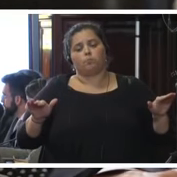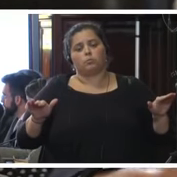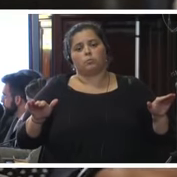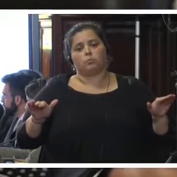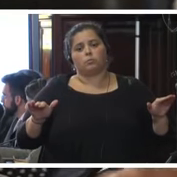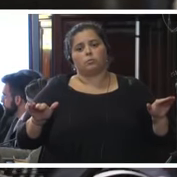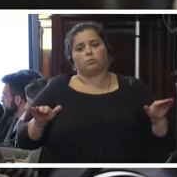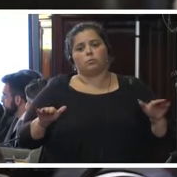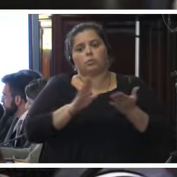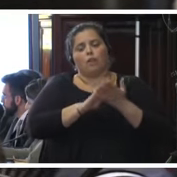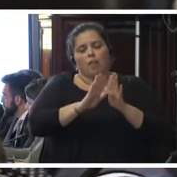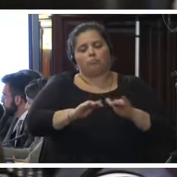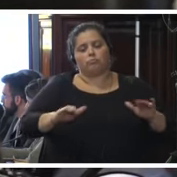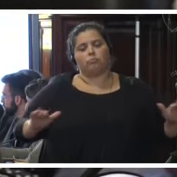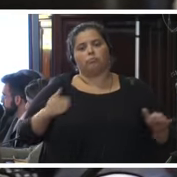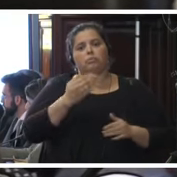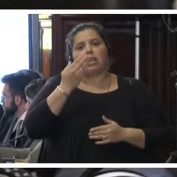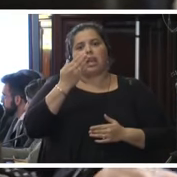to what is